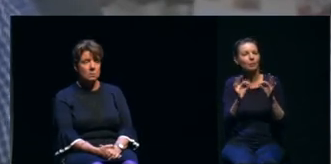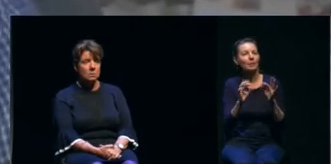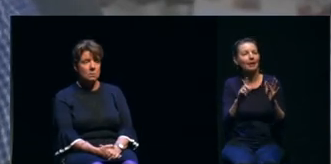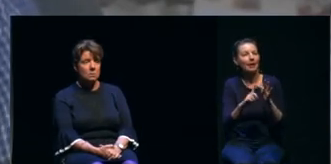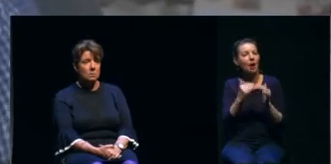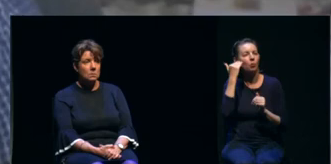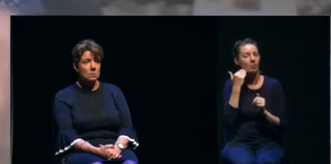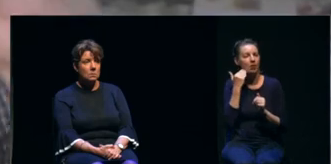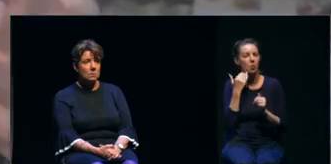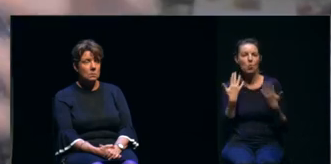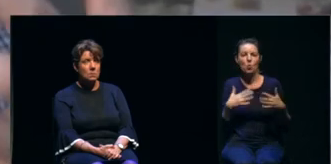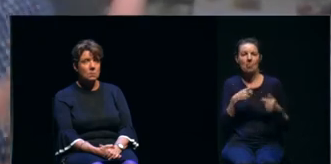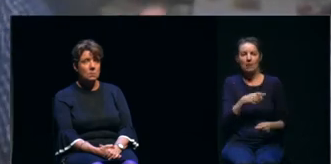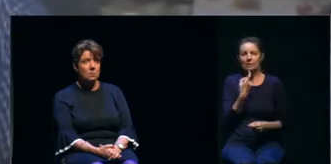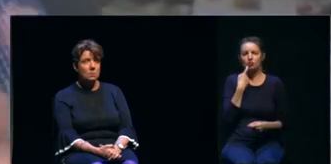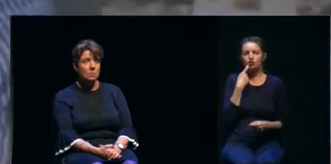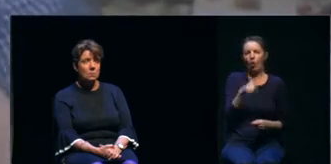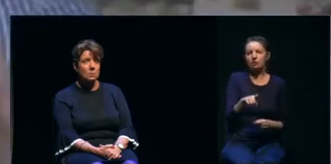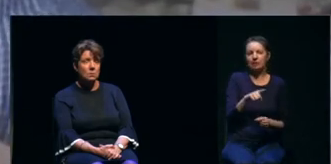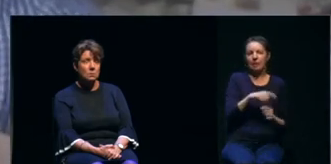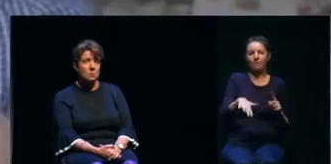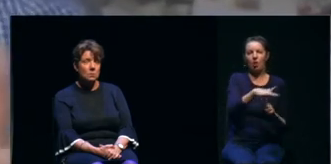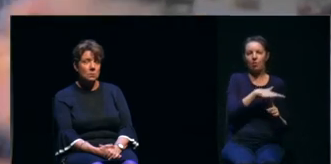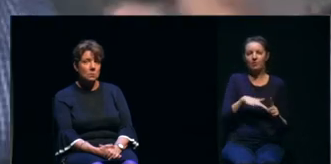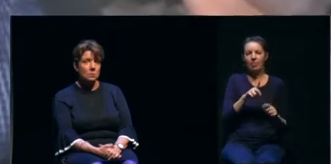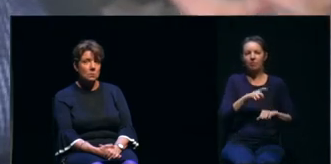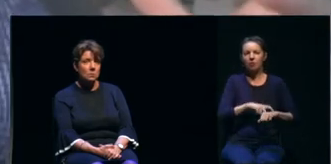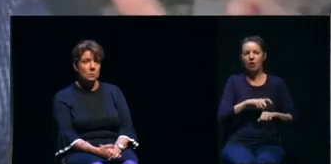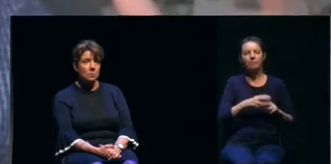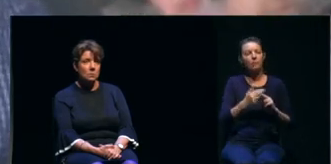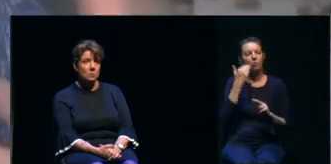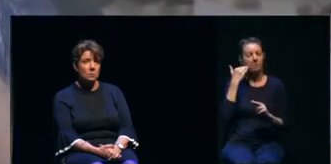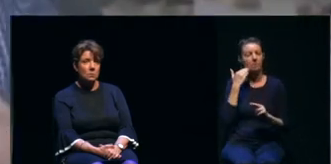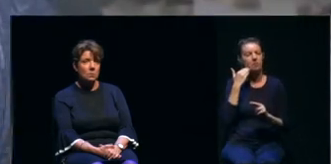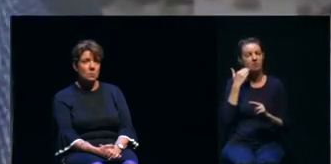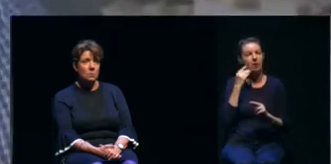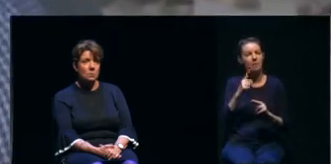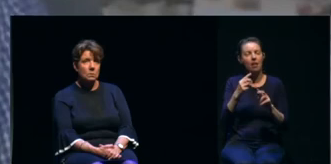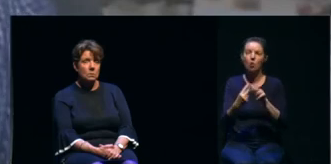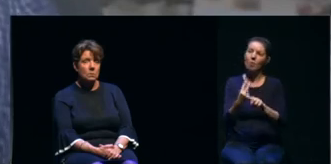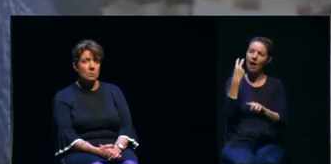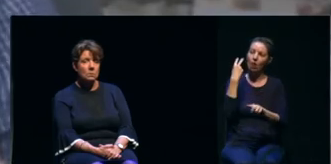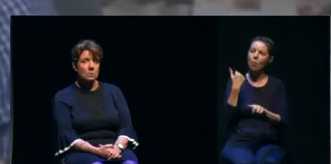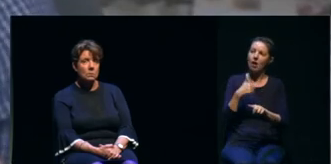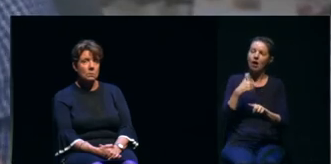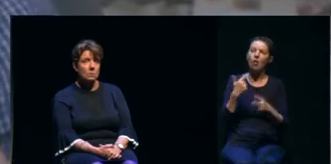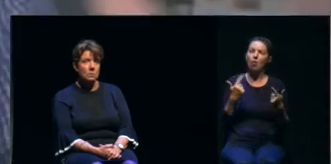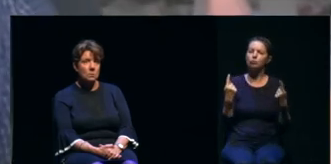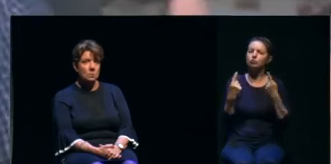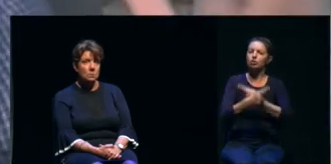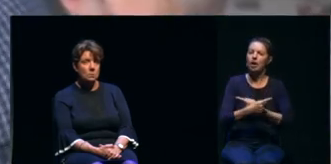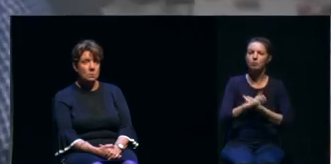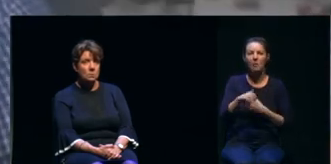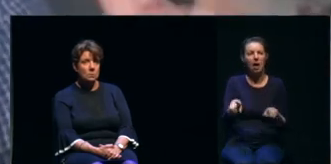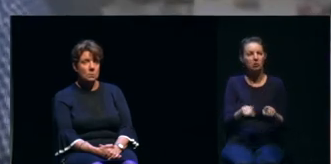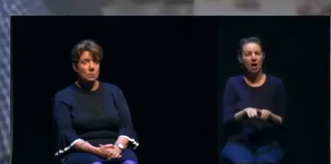women. I was aware of it at the time, but it's with that distance that you kind of have perspective on how much things have changed. But it was like a killing